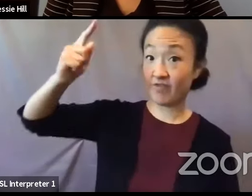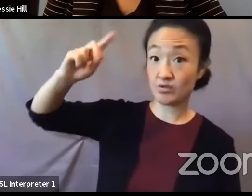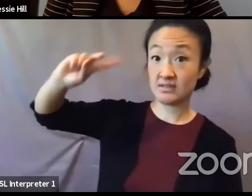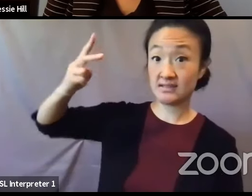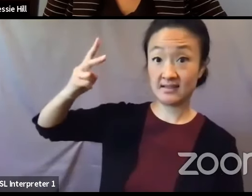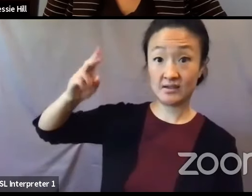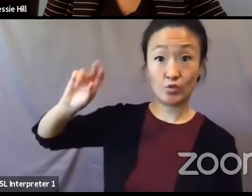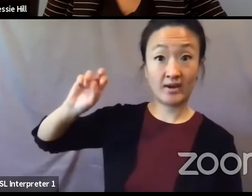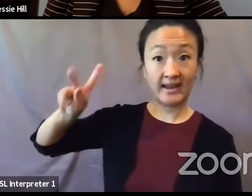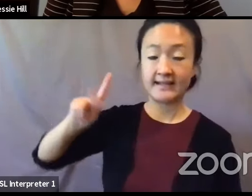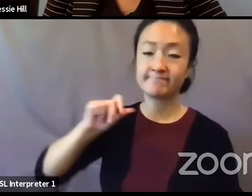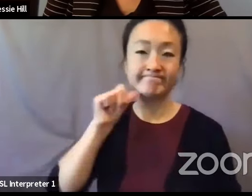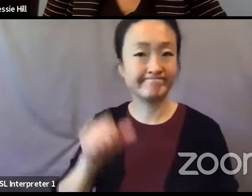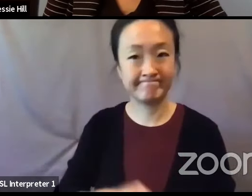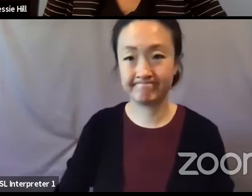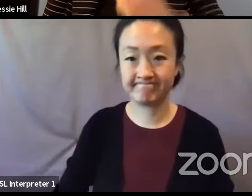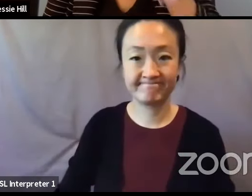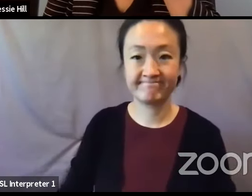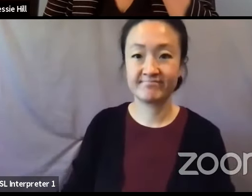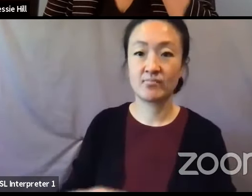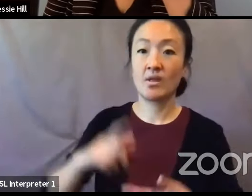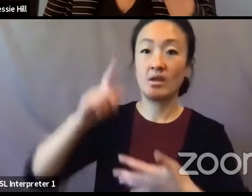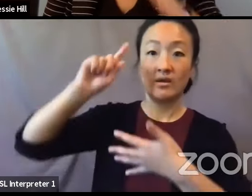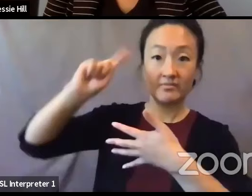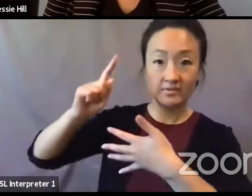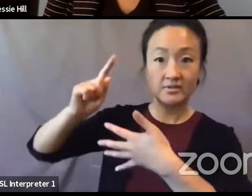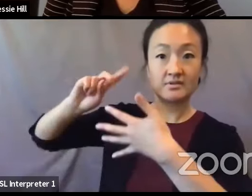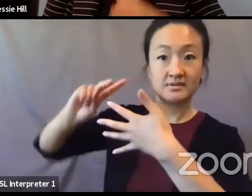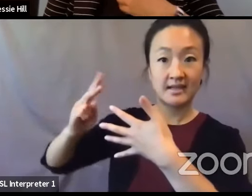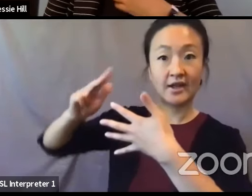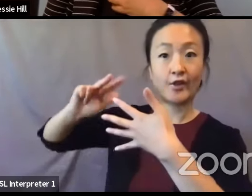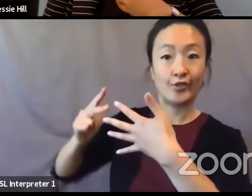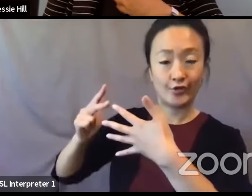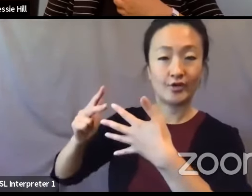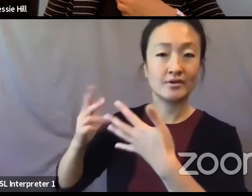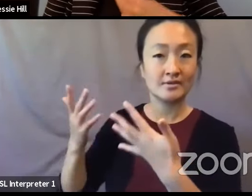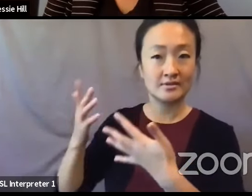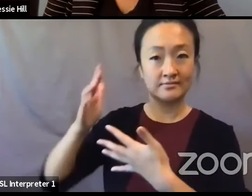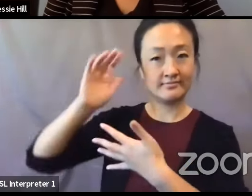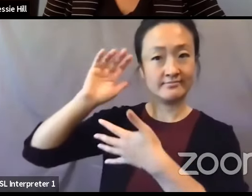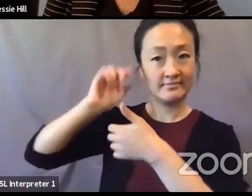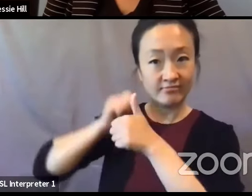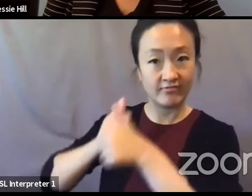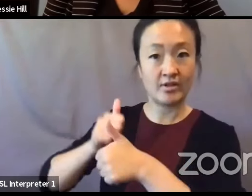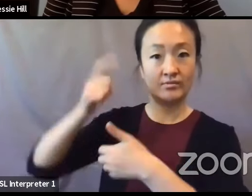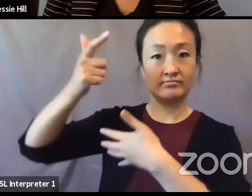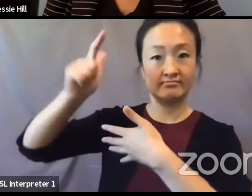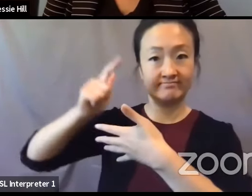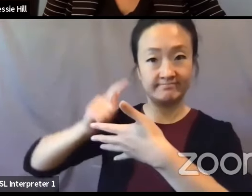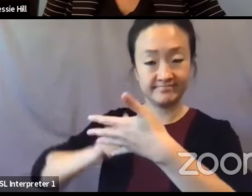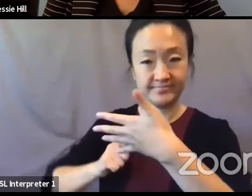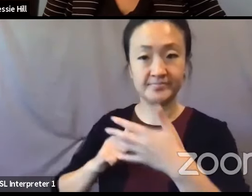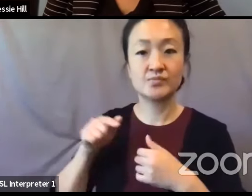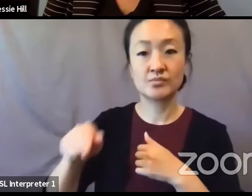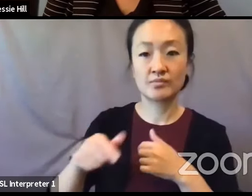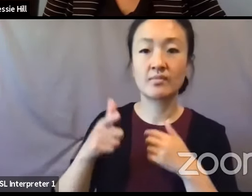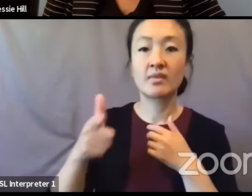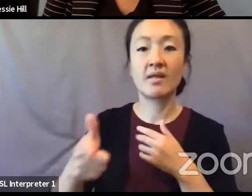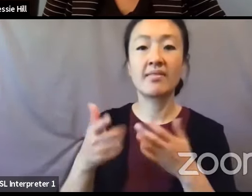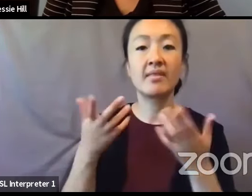The first is first, the second is second, the third is third. The prohibition on quartering troops in your